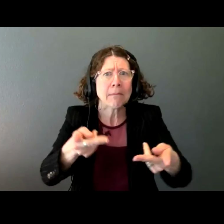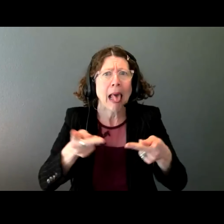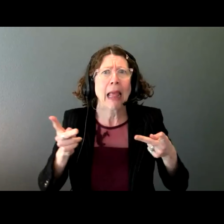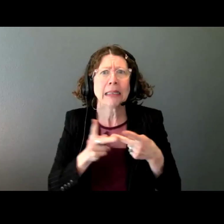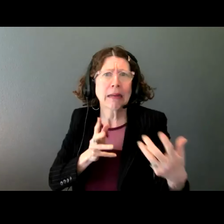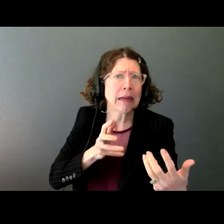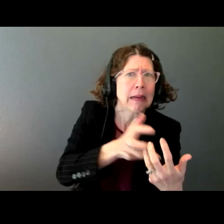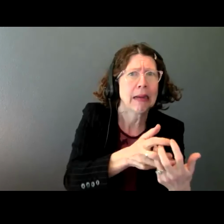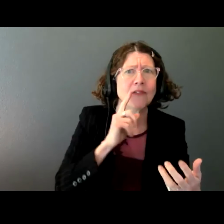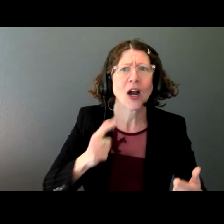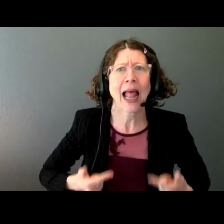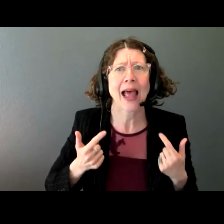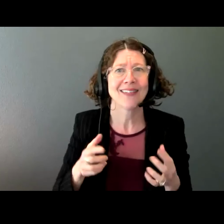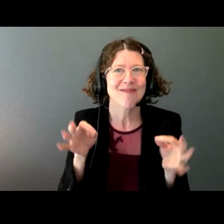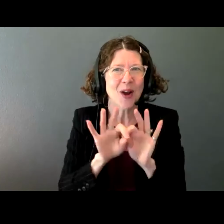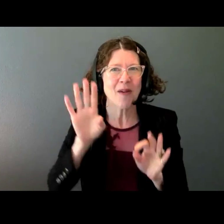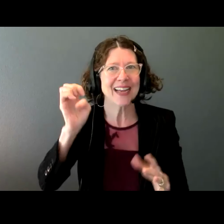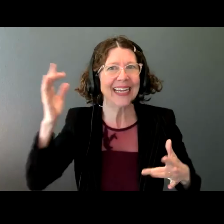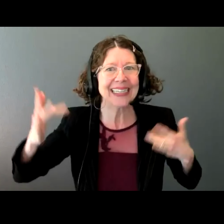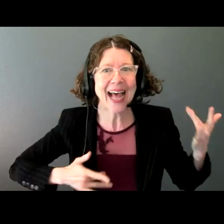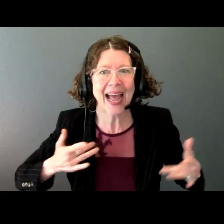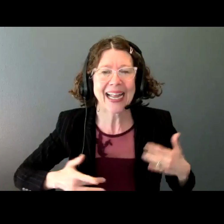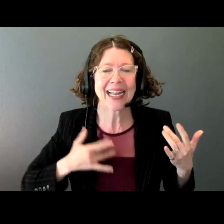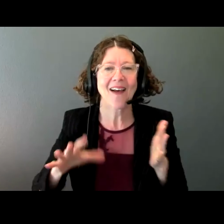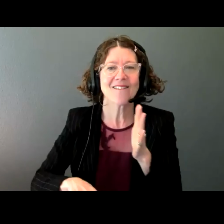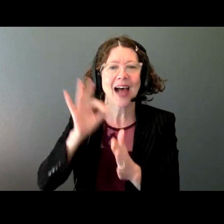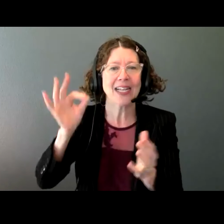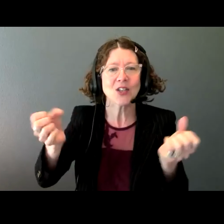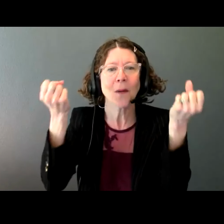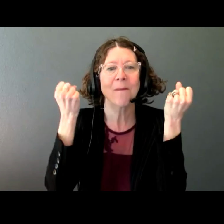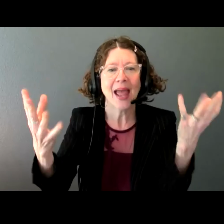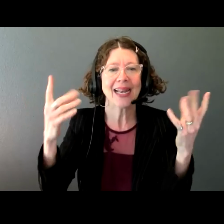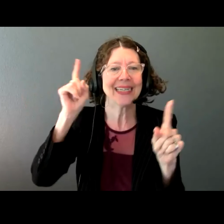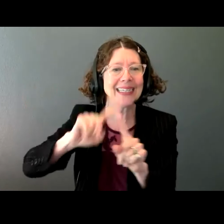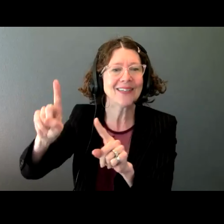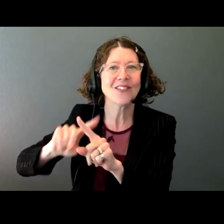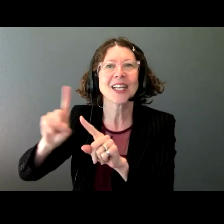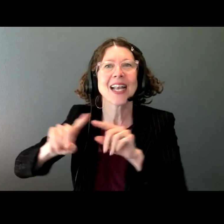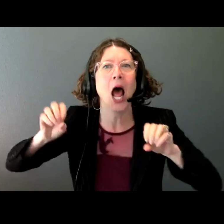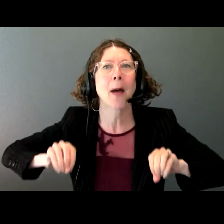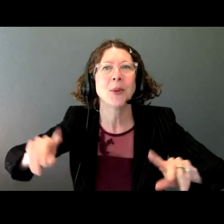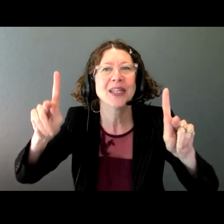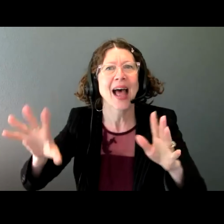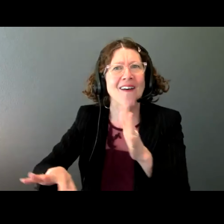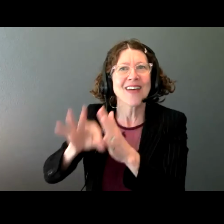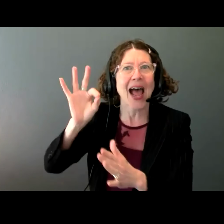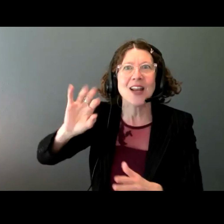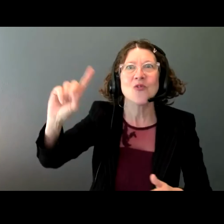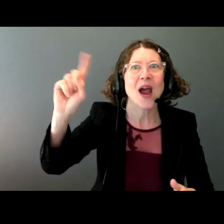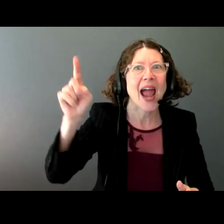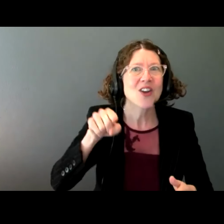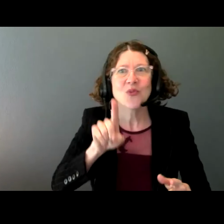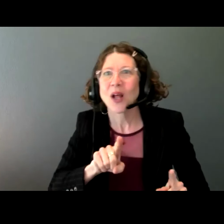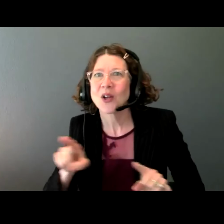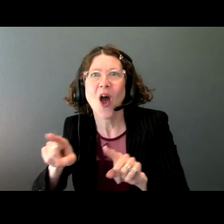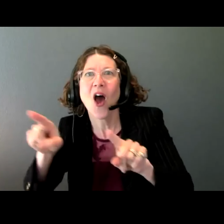life, find out many opportunities and go in all the directions that are available for you. Use the resources you have